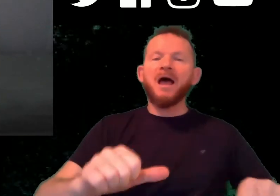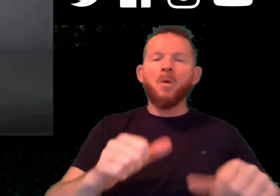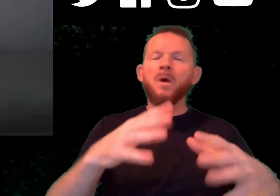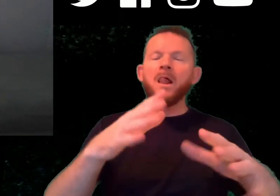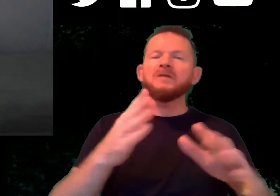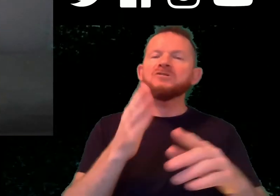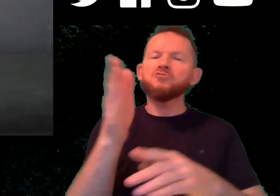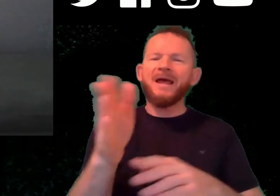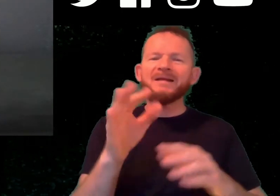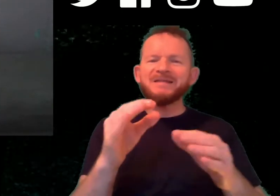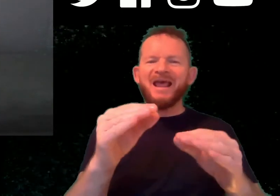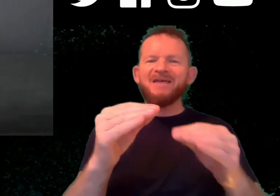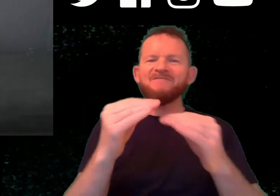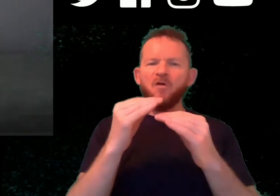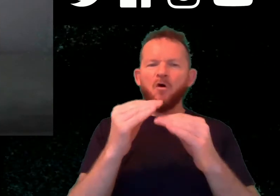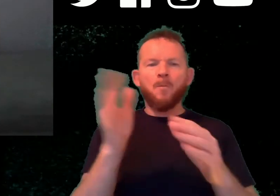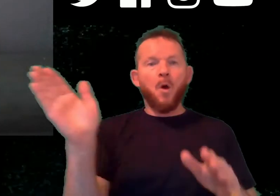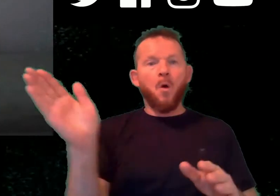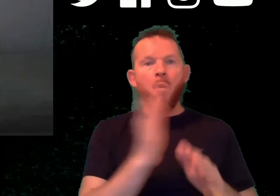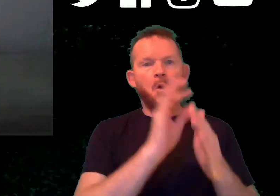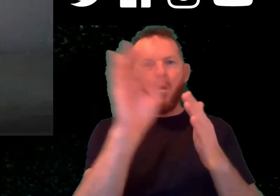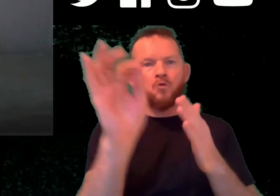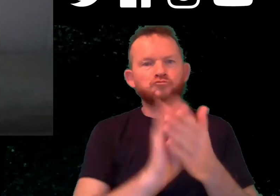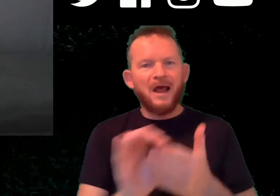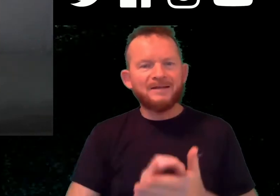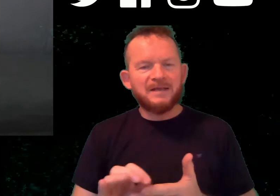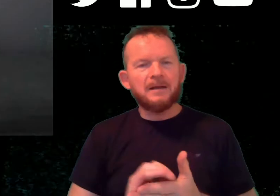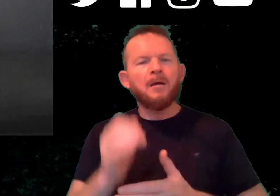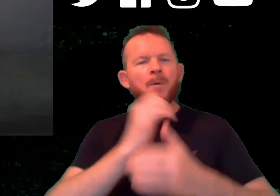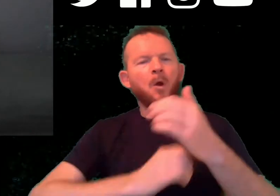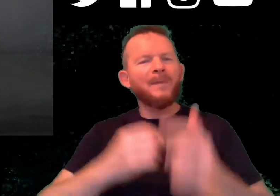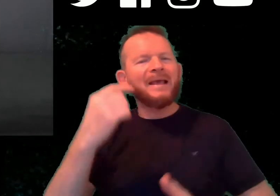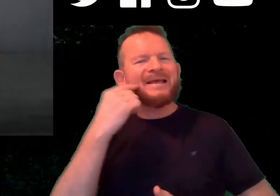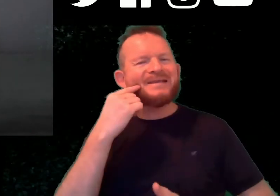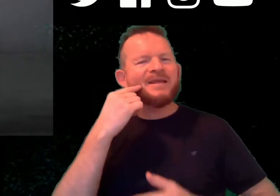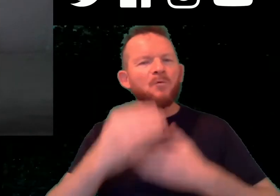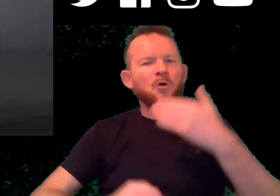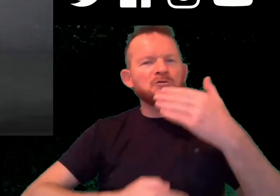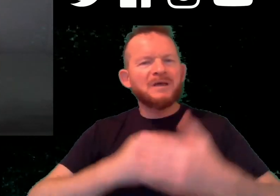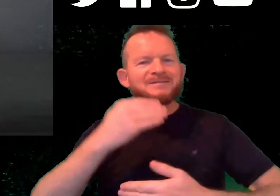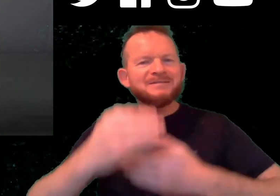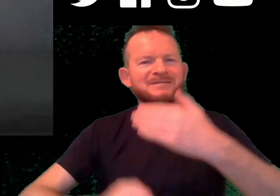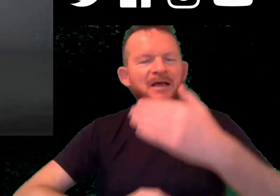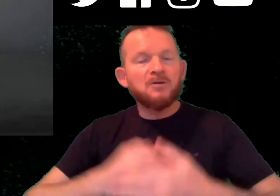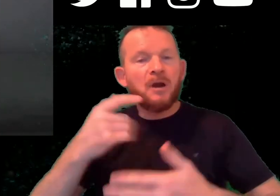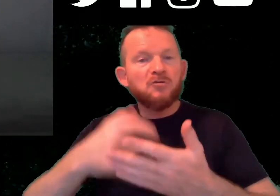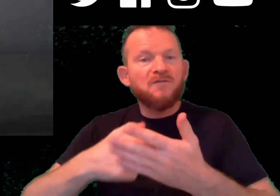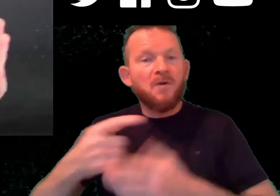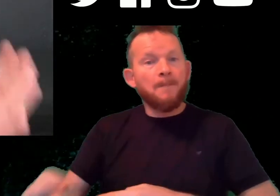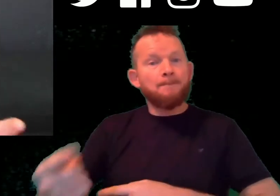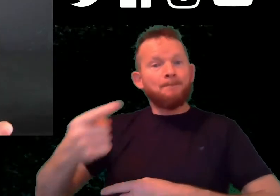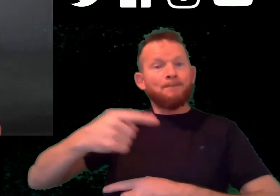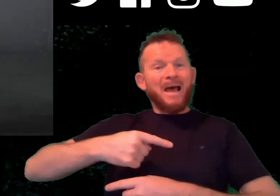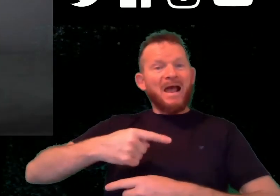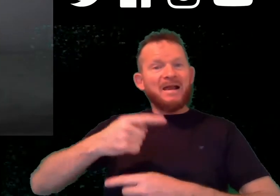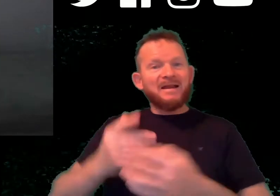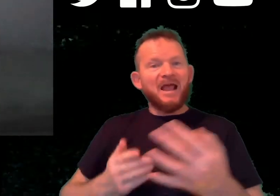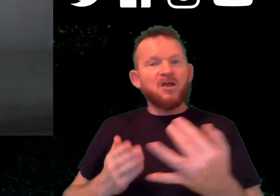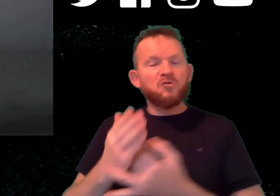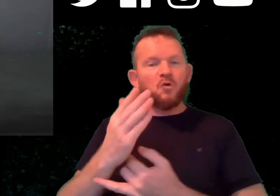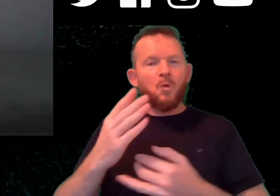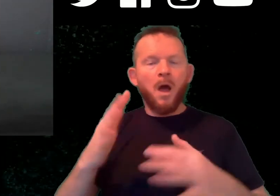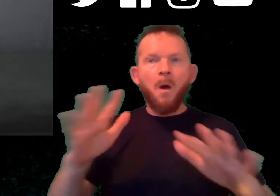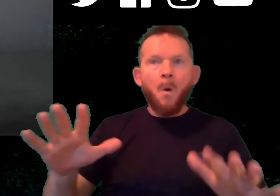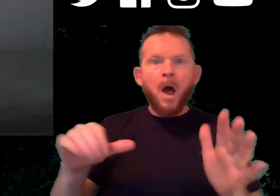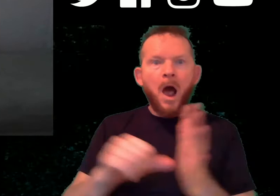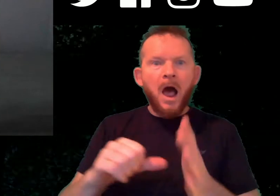it'll pretty much direct and inform all of your writing. It'll make the writing process much easier, and it'll give you something to refer back to get